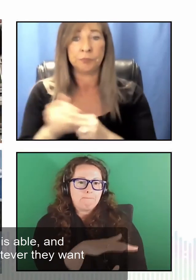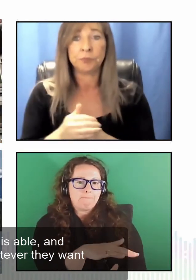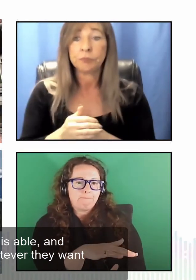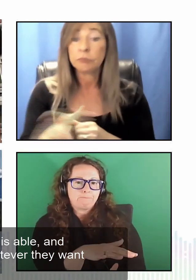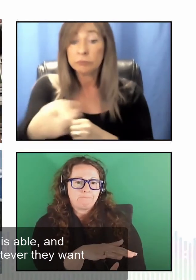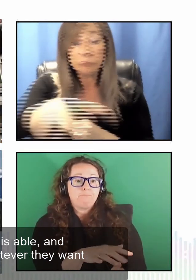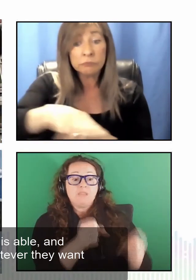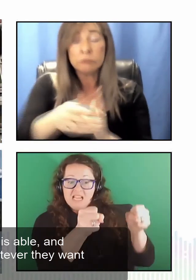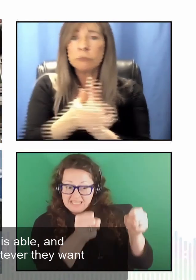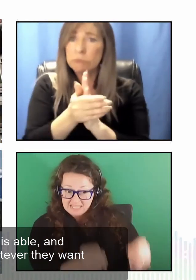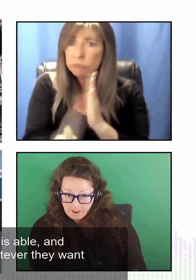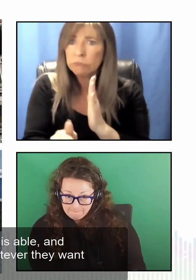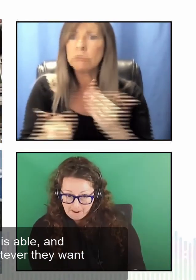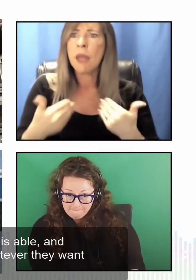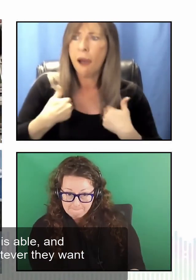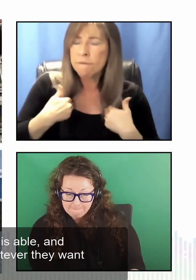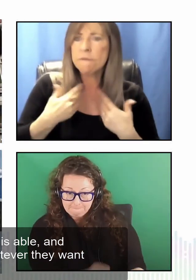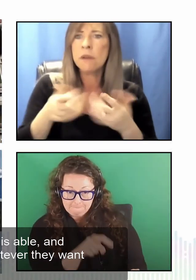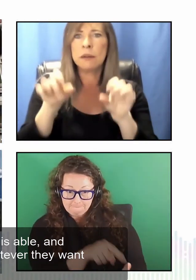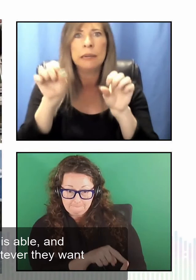able and